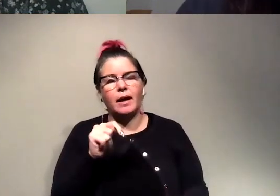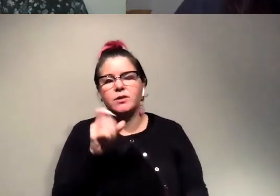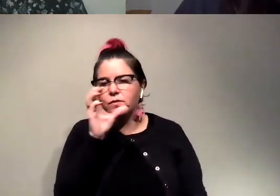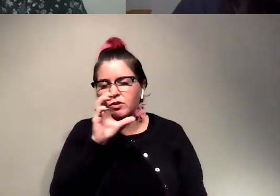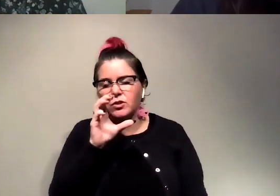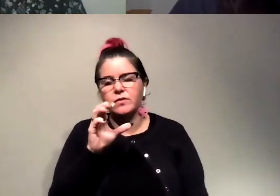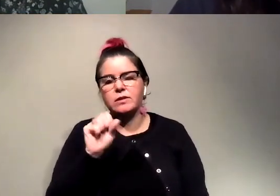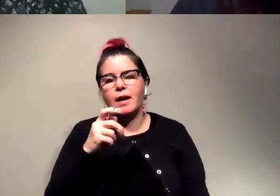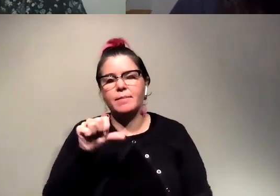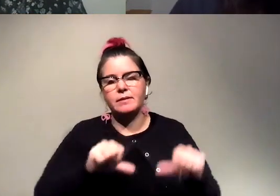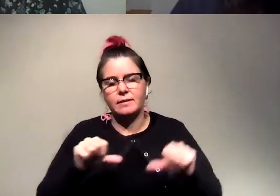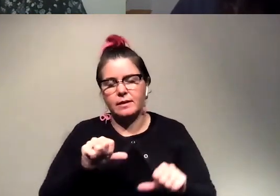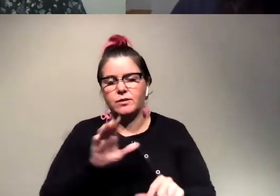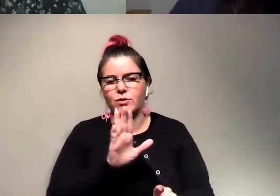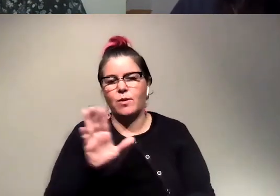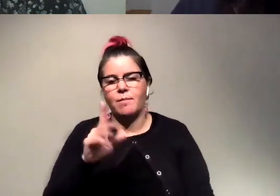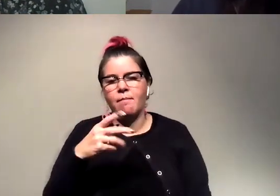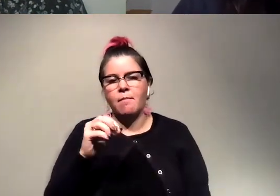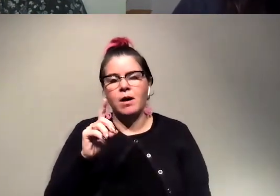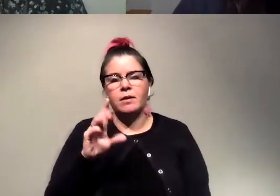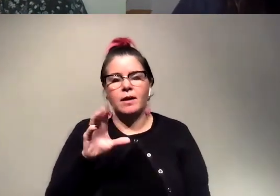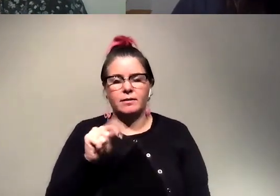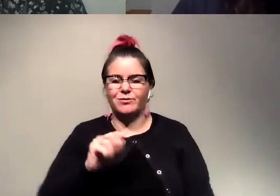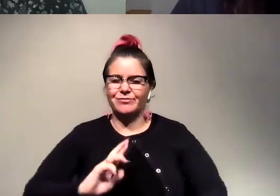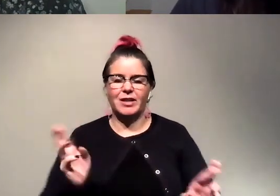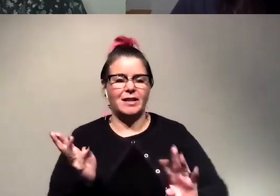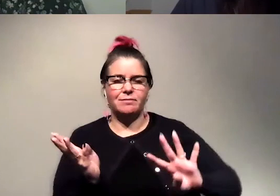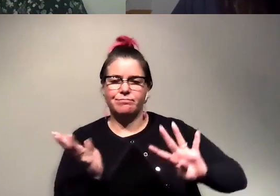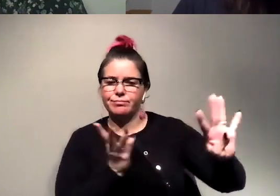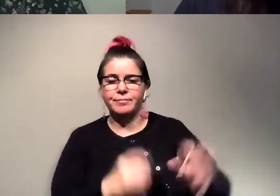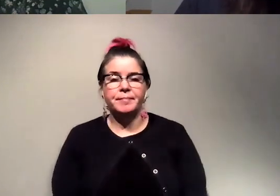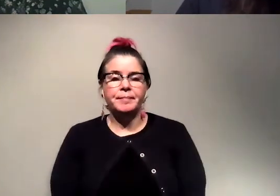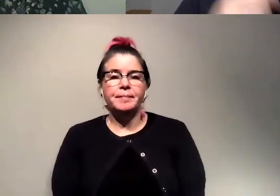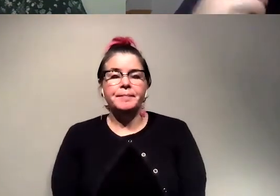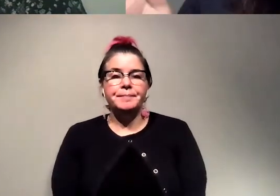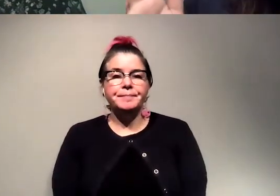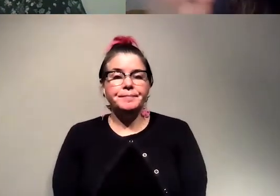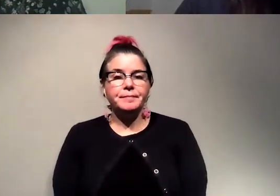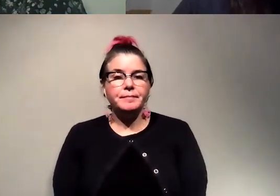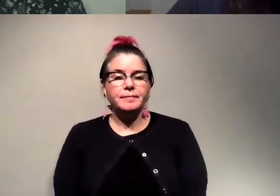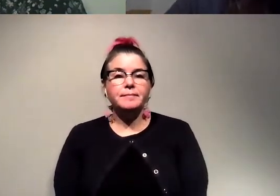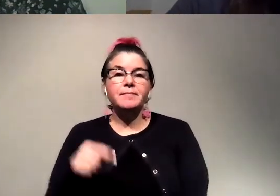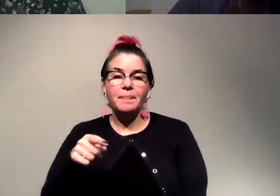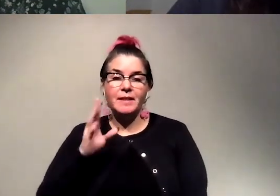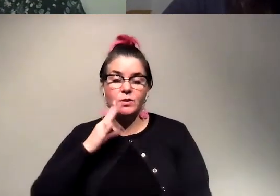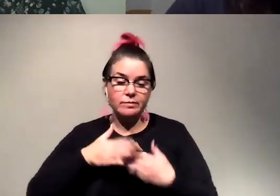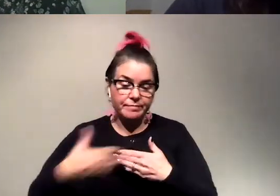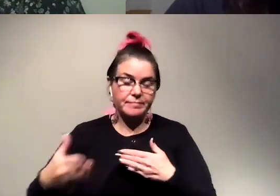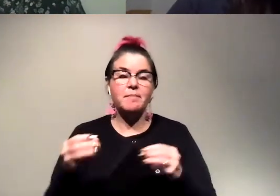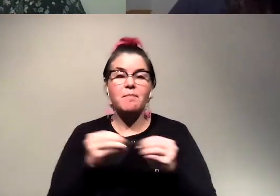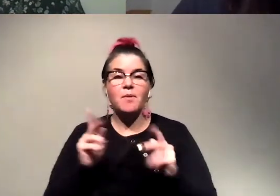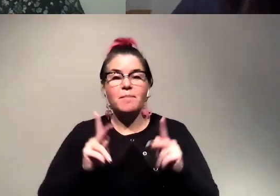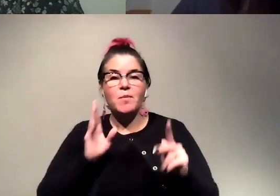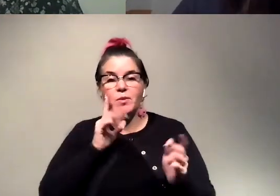podcast feed, you'll see all of the sessions that we've had there. So this will go forward and more people can check it